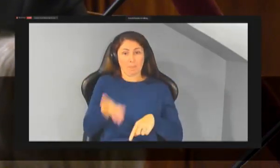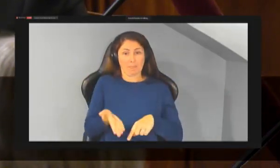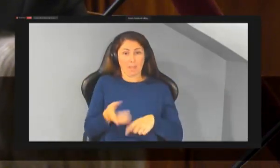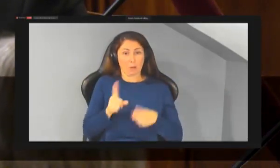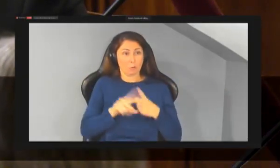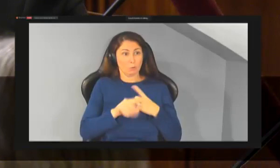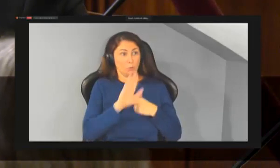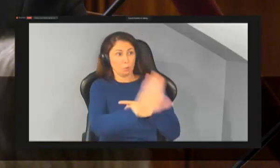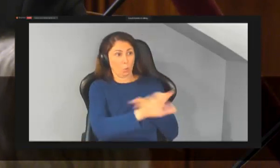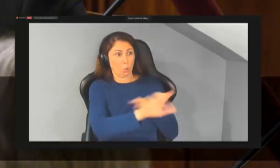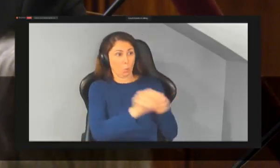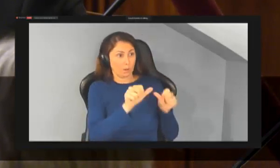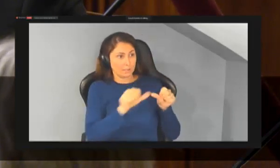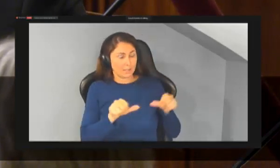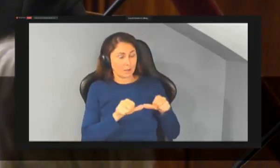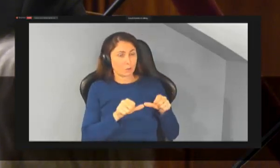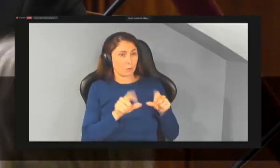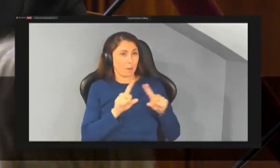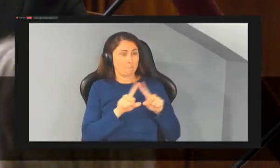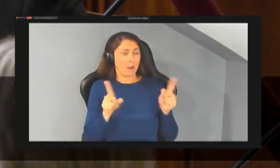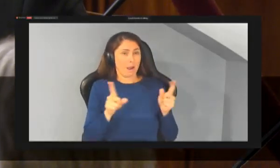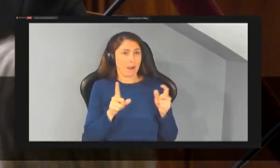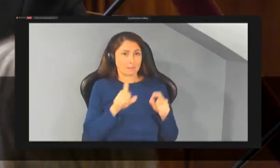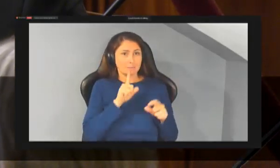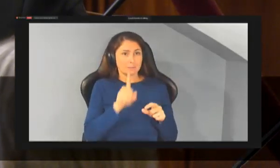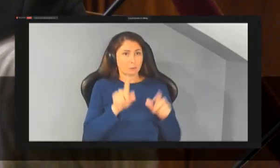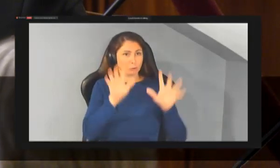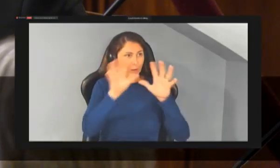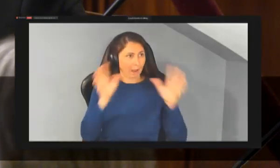no less a reality